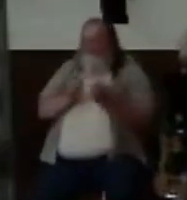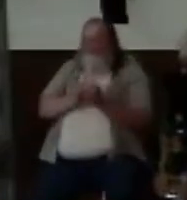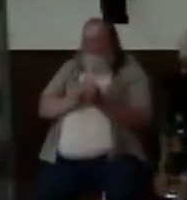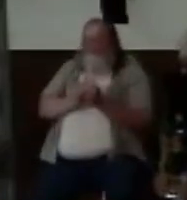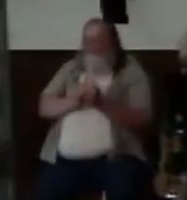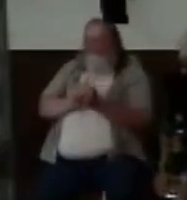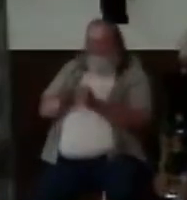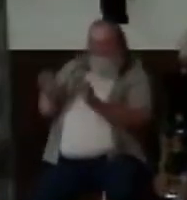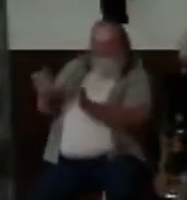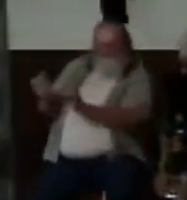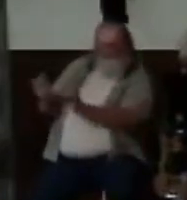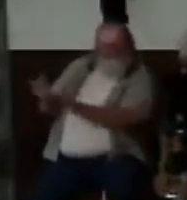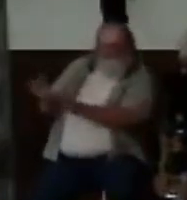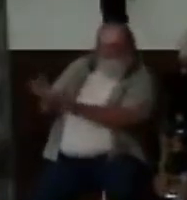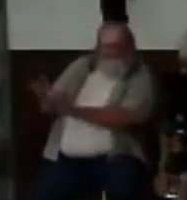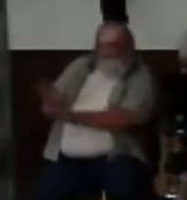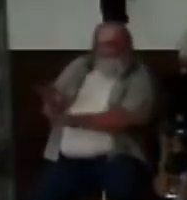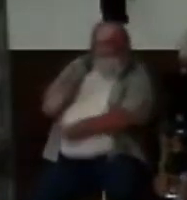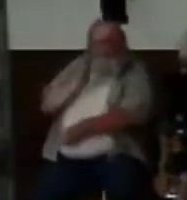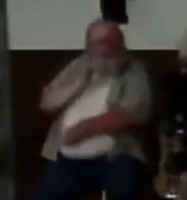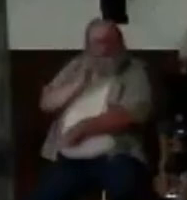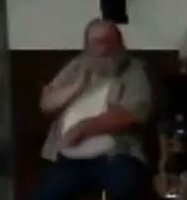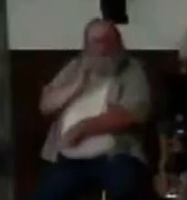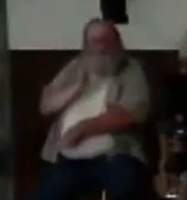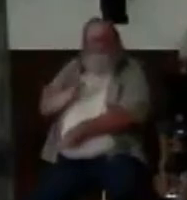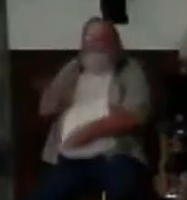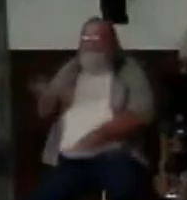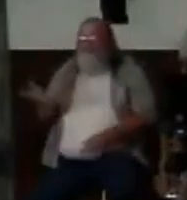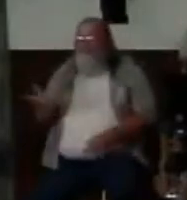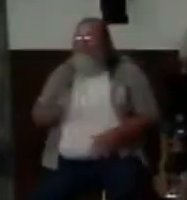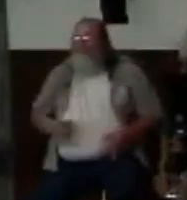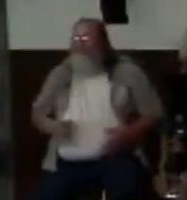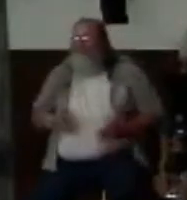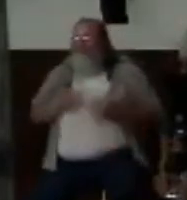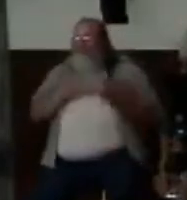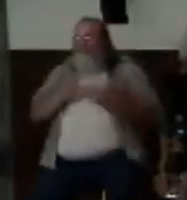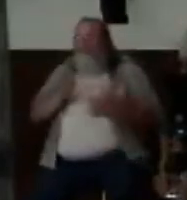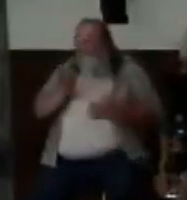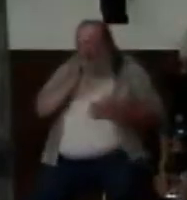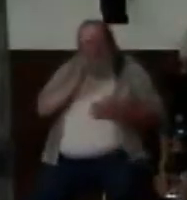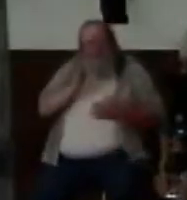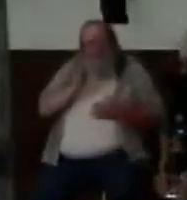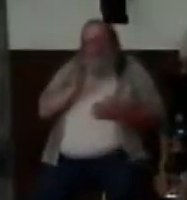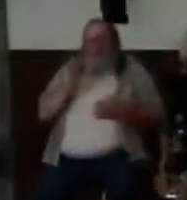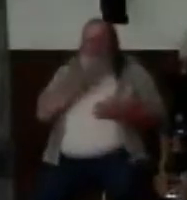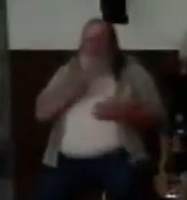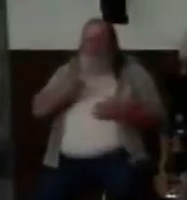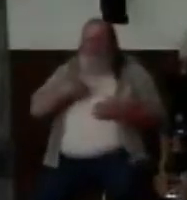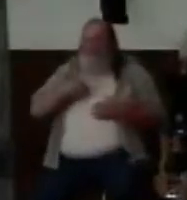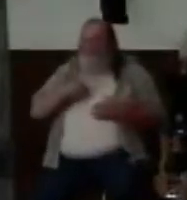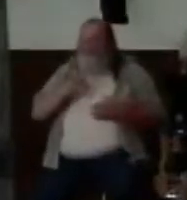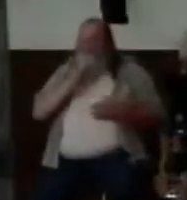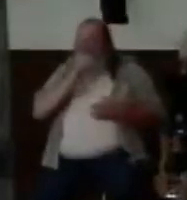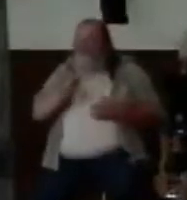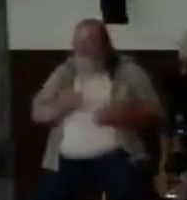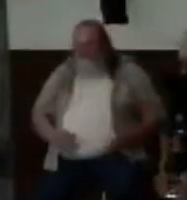The living water that we have is exactly that. It's alive.